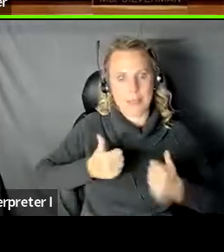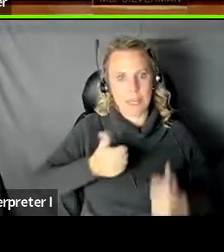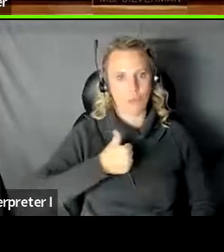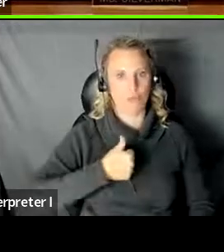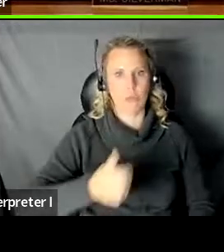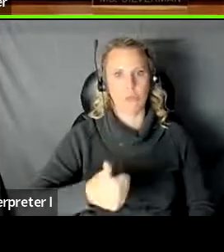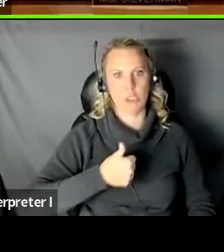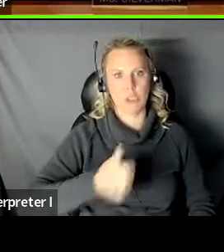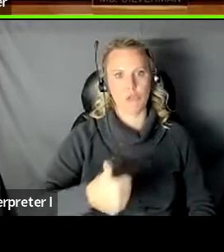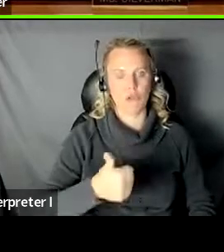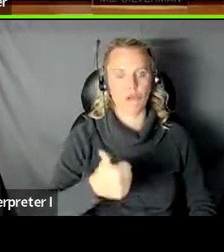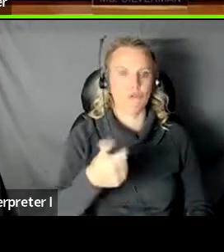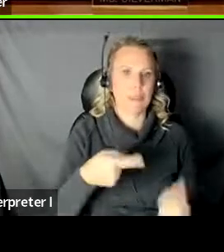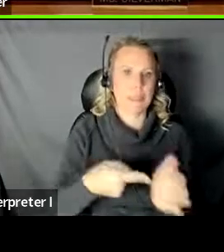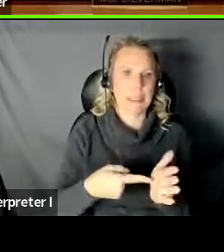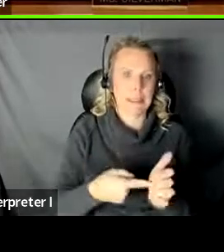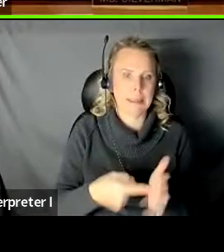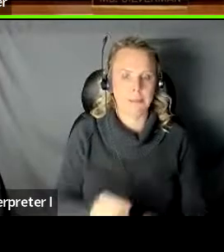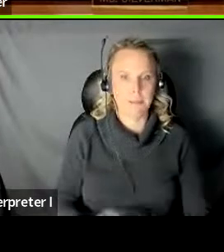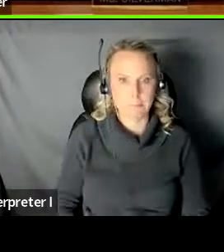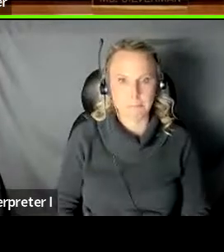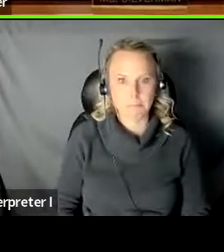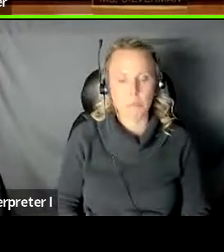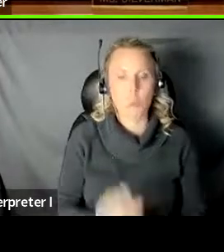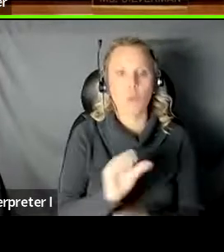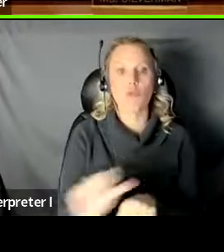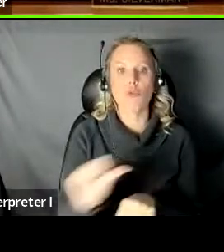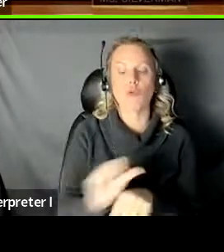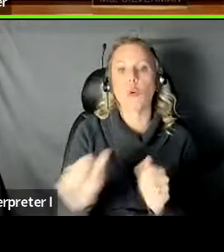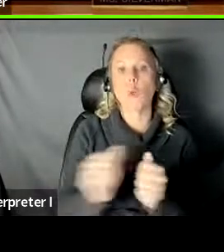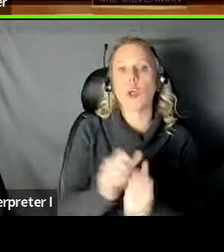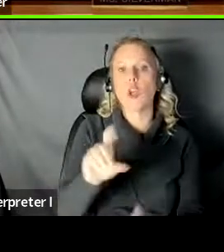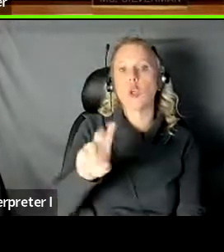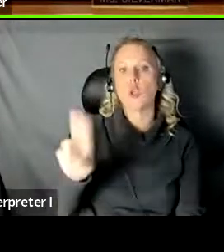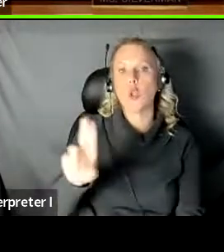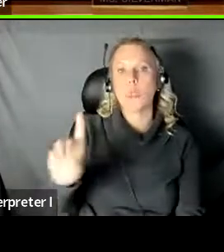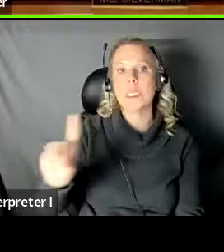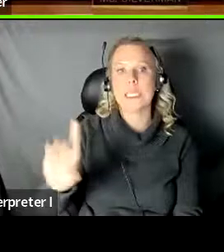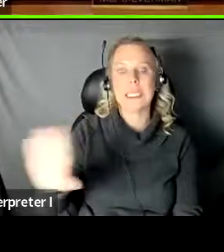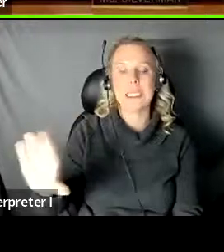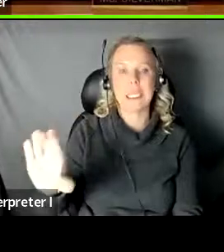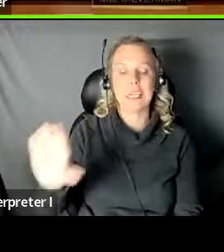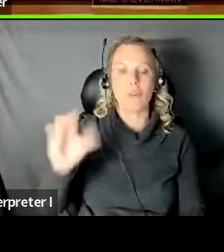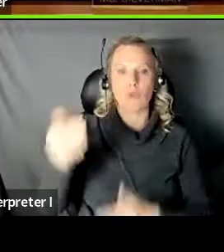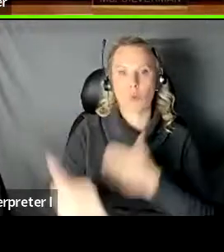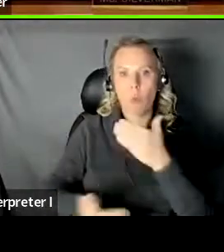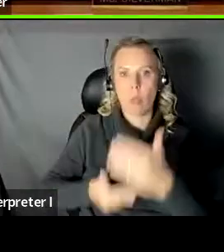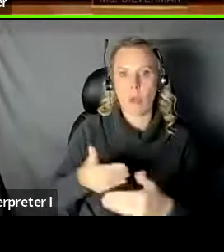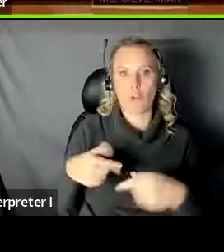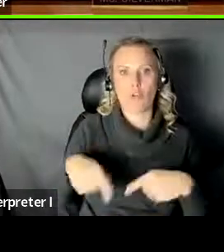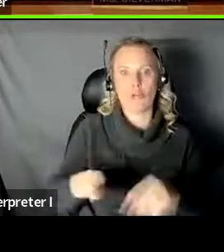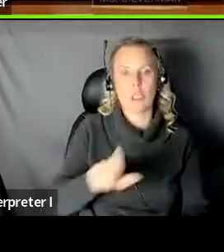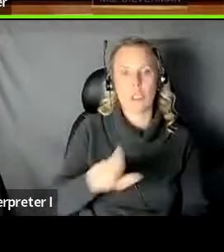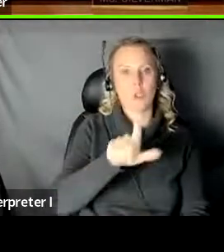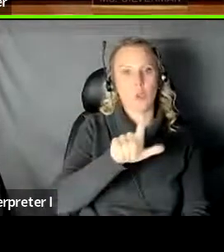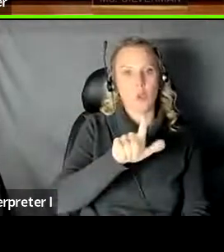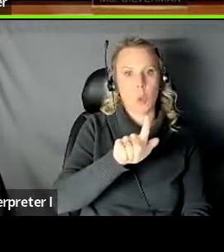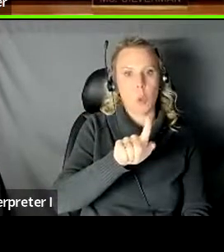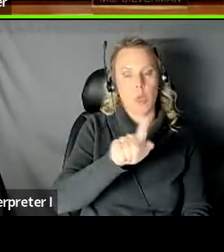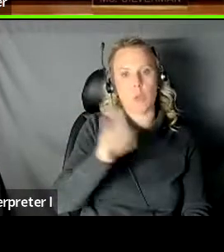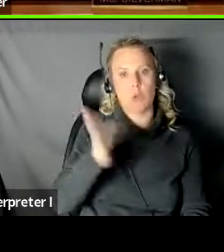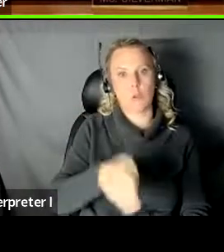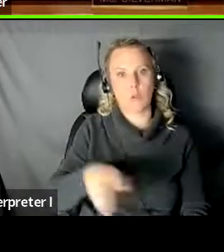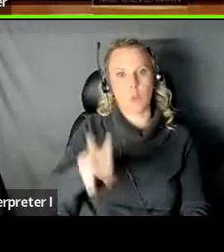transportation expenses. We have been working with UDC on the rollout And in the 21-22